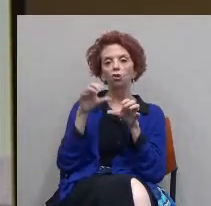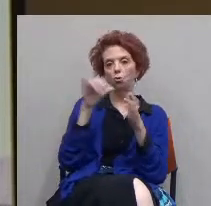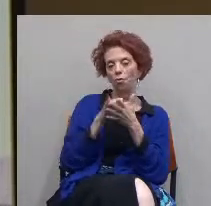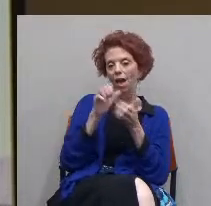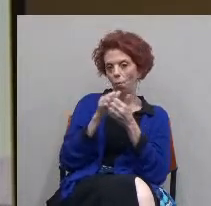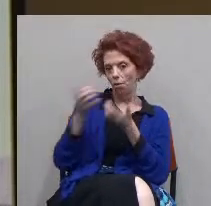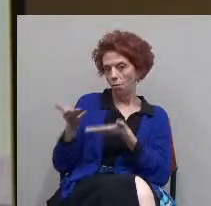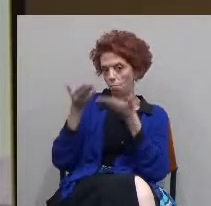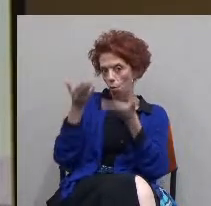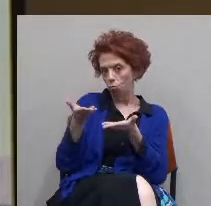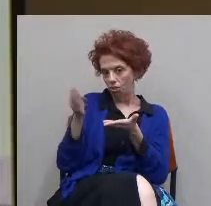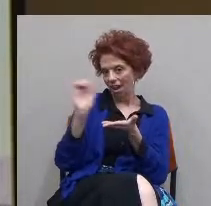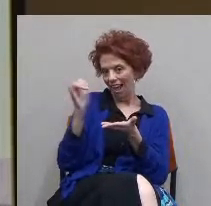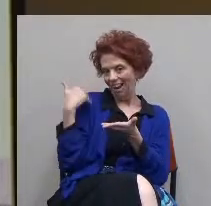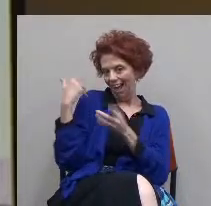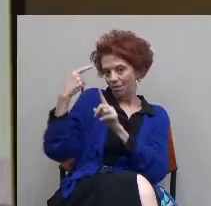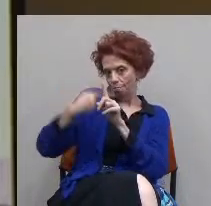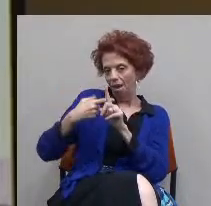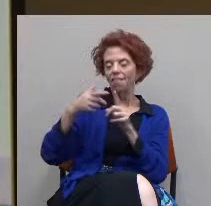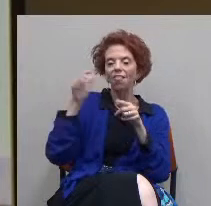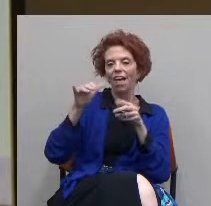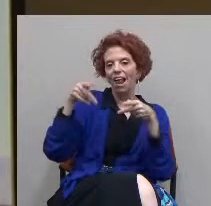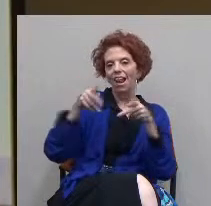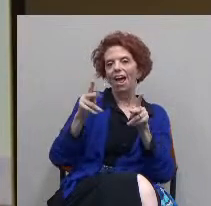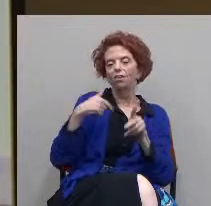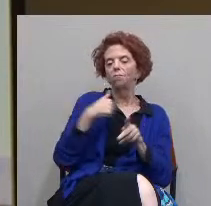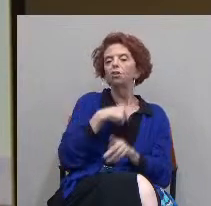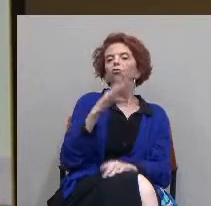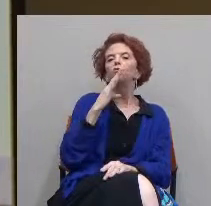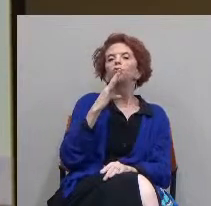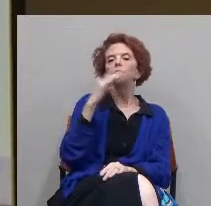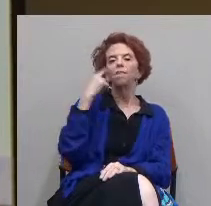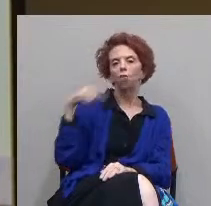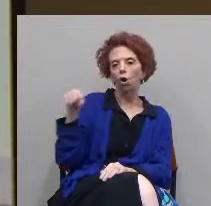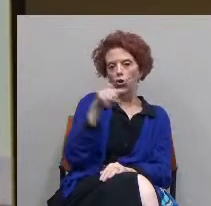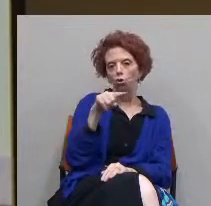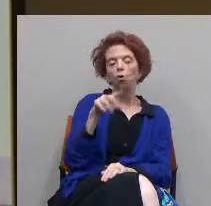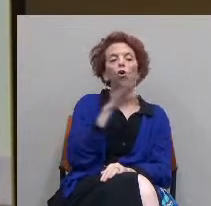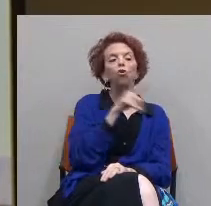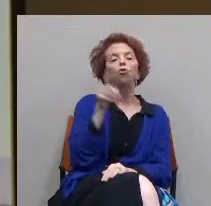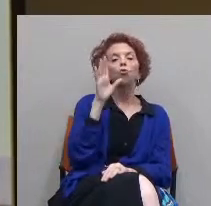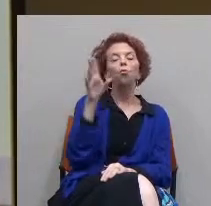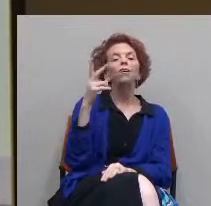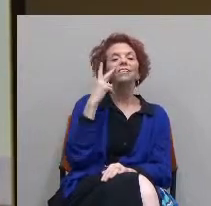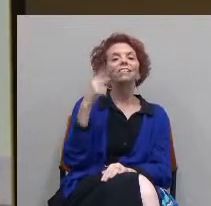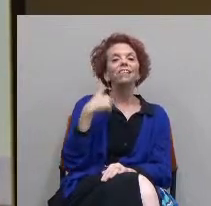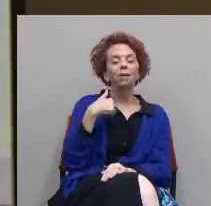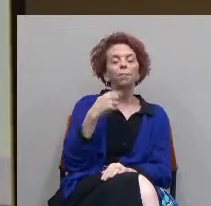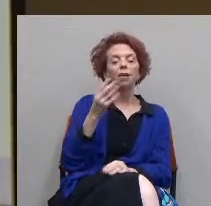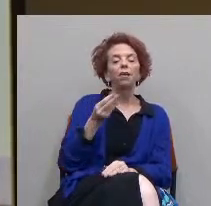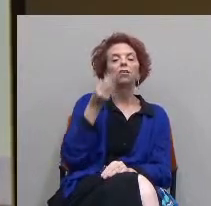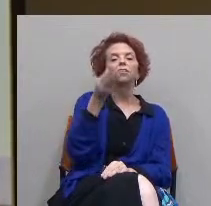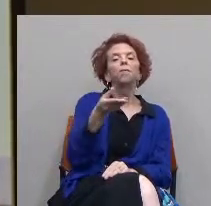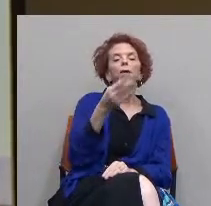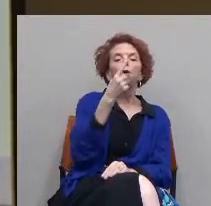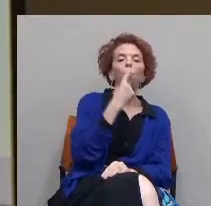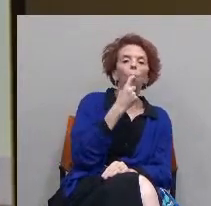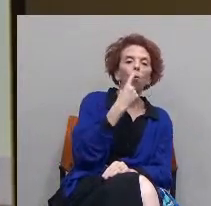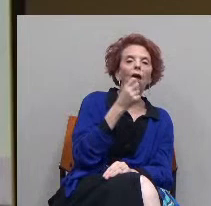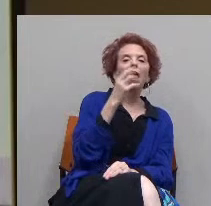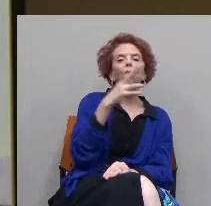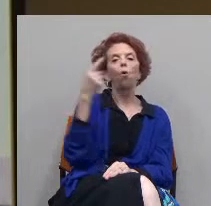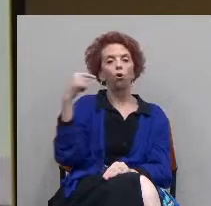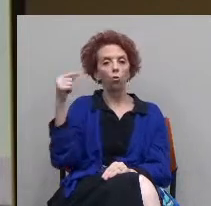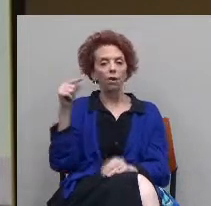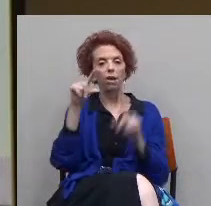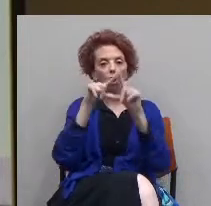motion like you did last month, it allows me to be able to speak on your behalf. So you will see me put in a red card or a green card, but